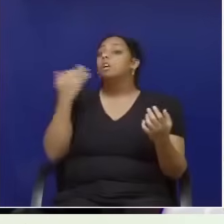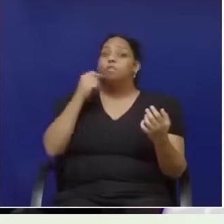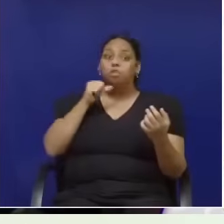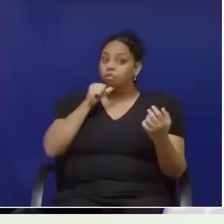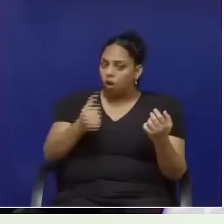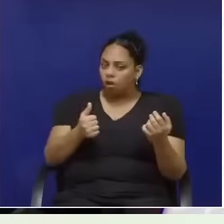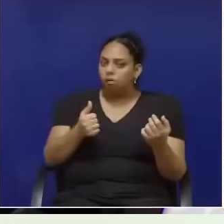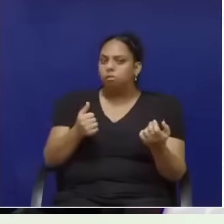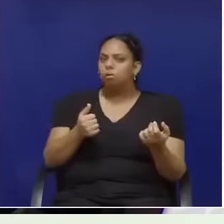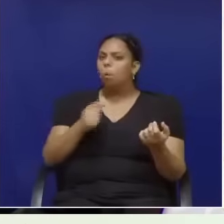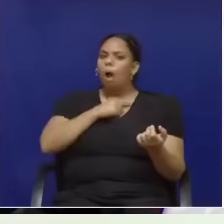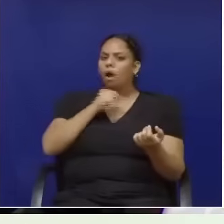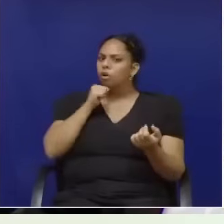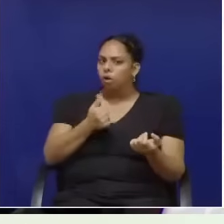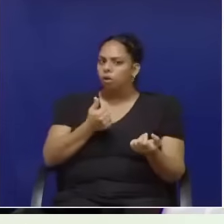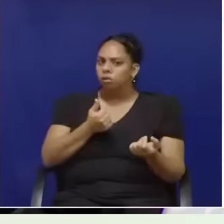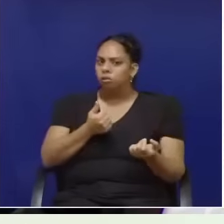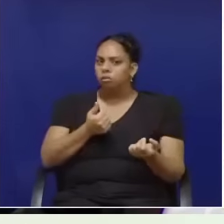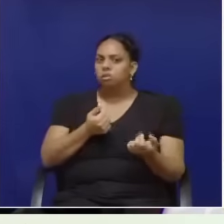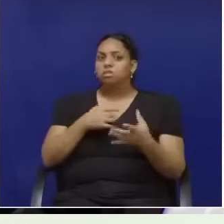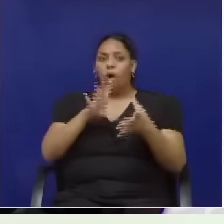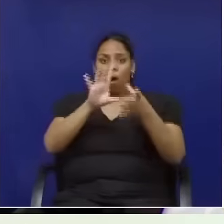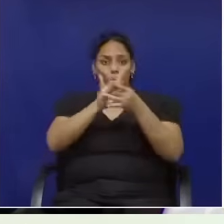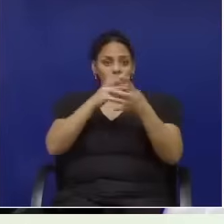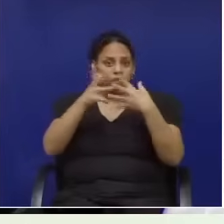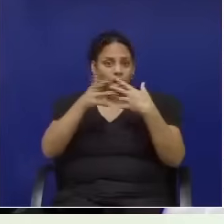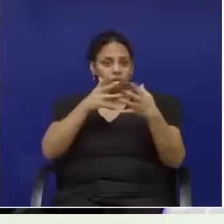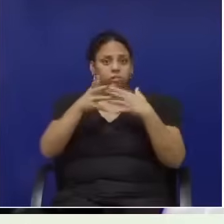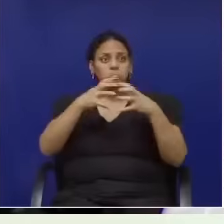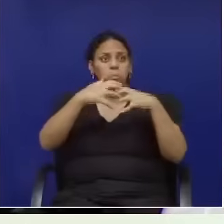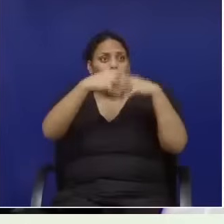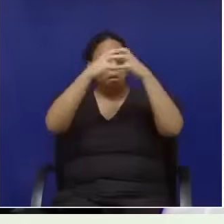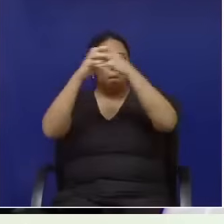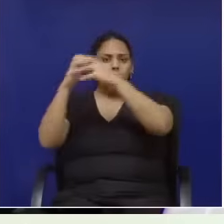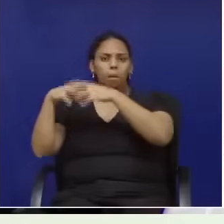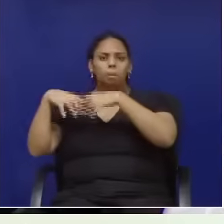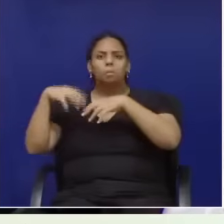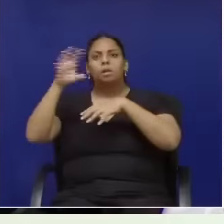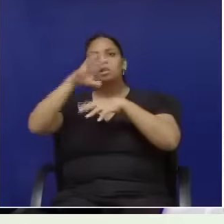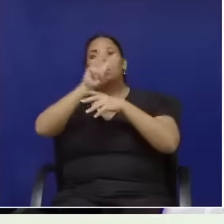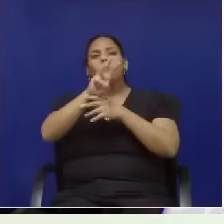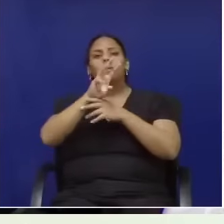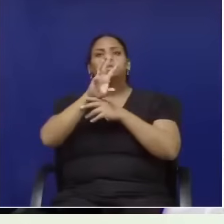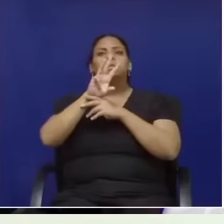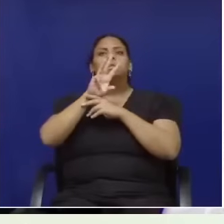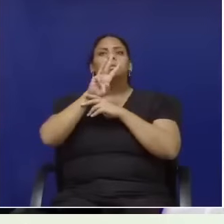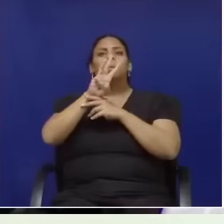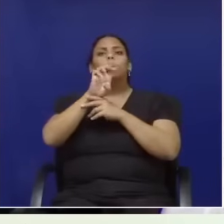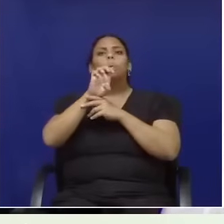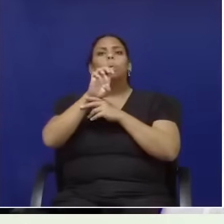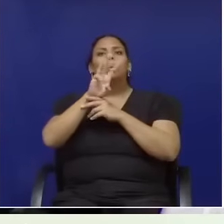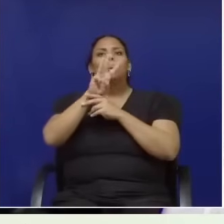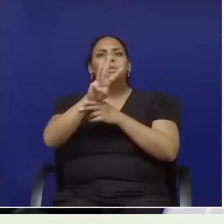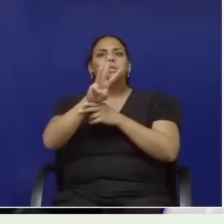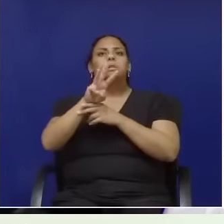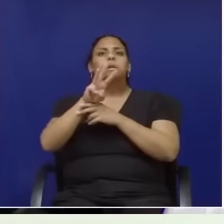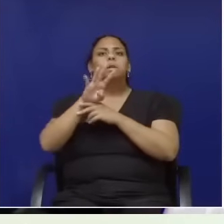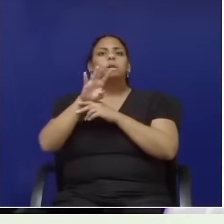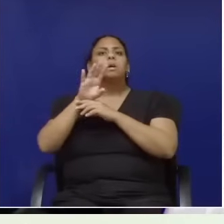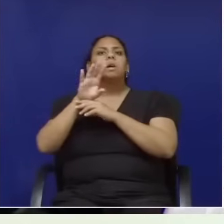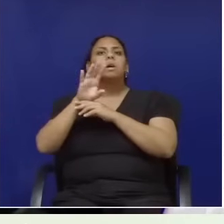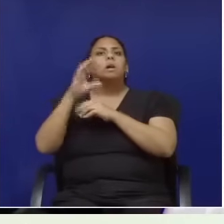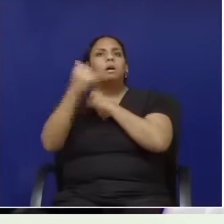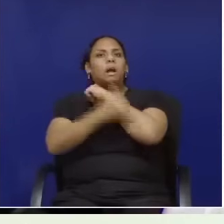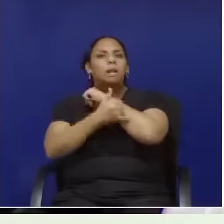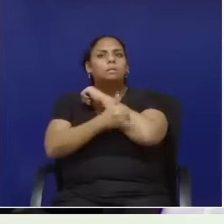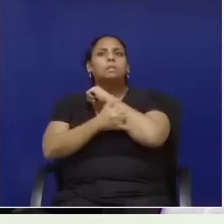And has it been the norms of Home Affairs to open offices in the Western countries or European countries since the dawn